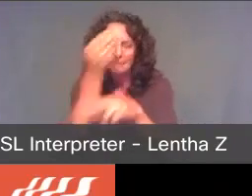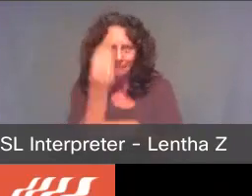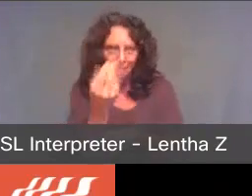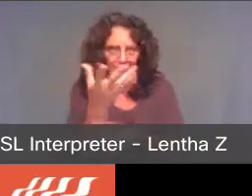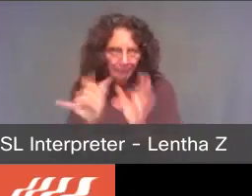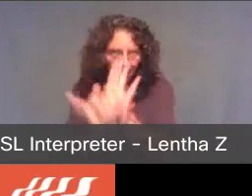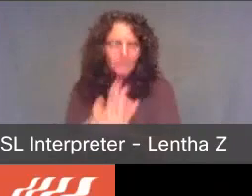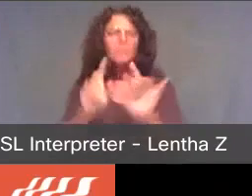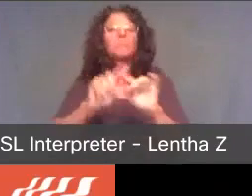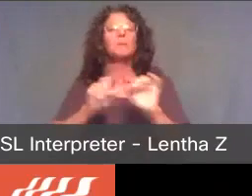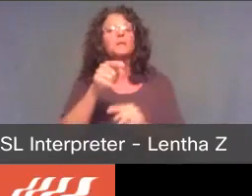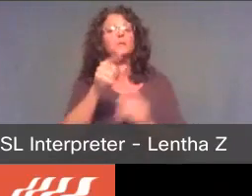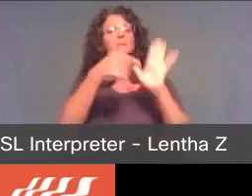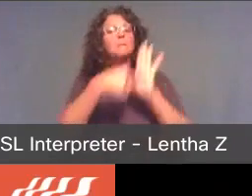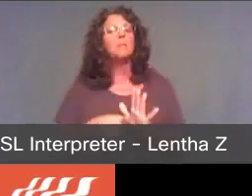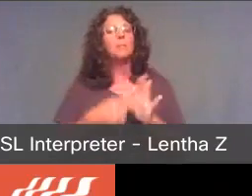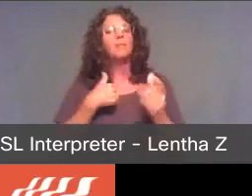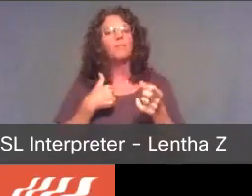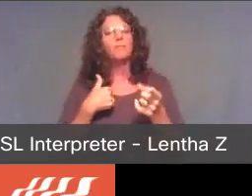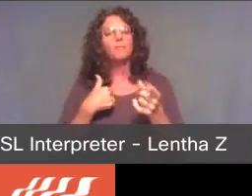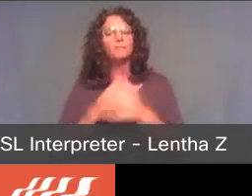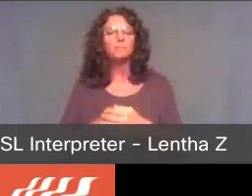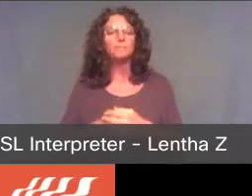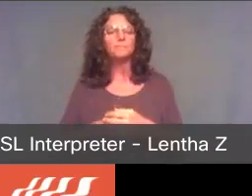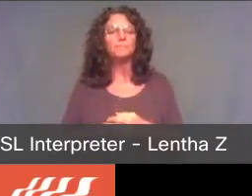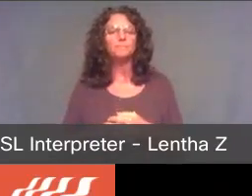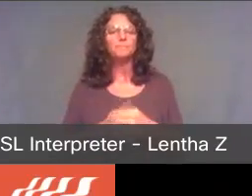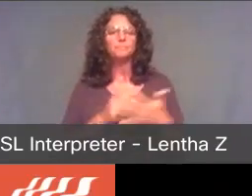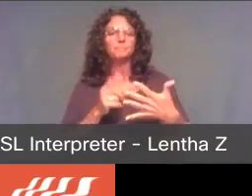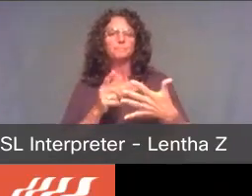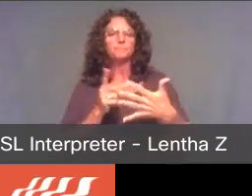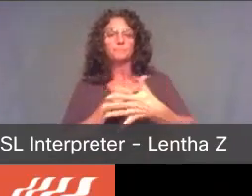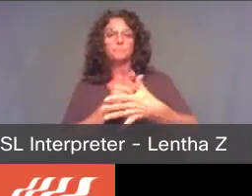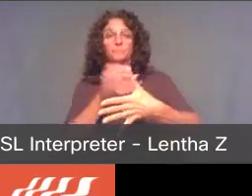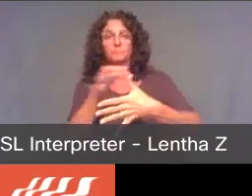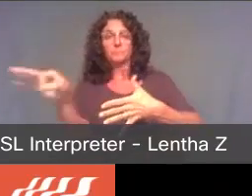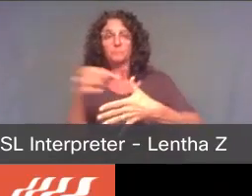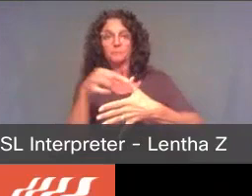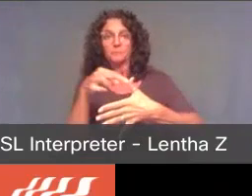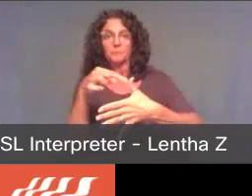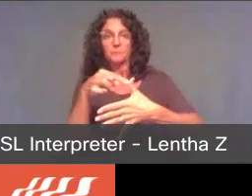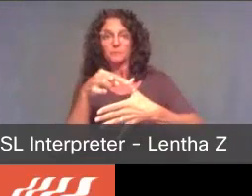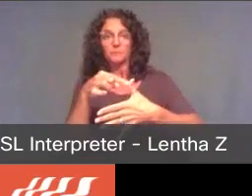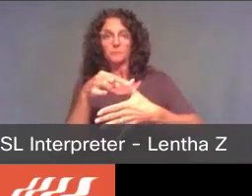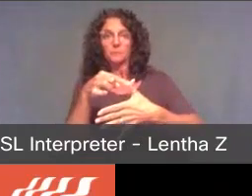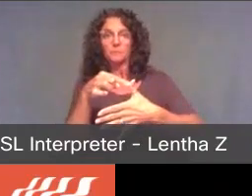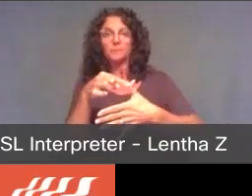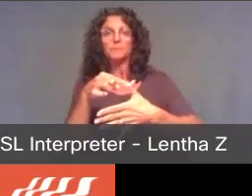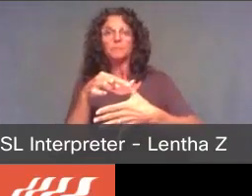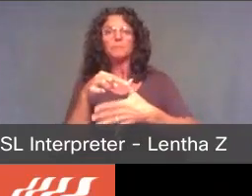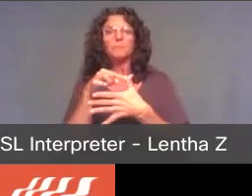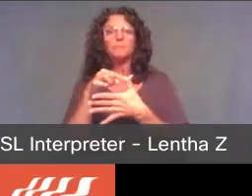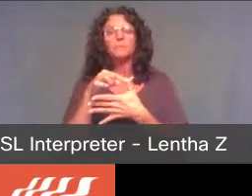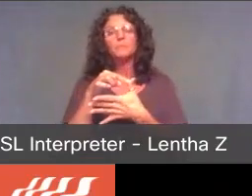pretty abstract. But the first is a Ukrainian refugee woman who speaks limited English, has a college degree, and has no